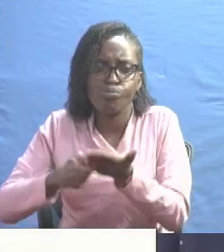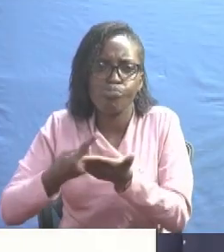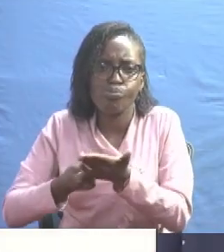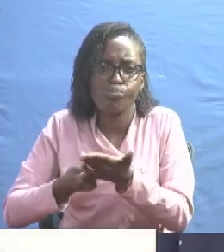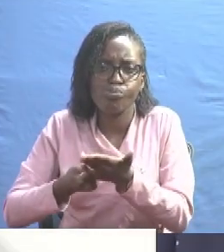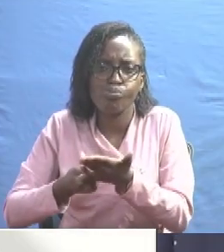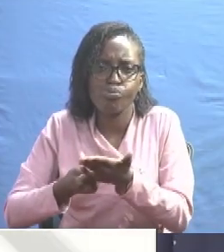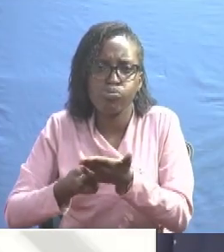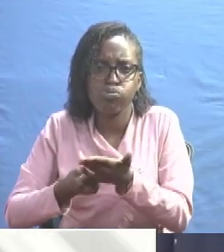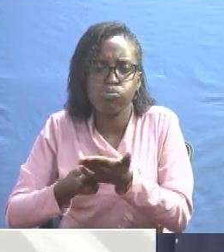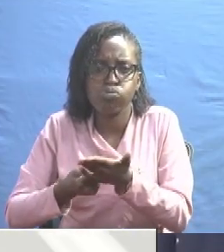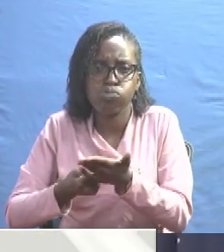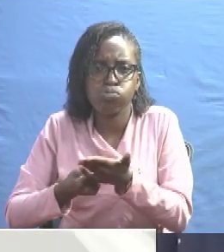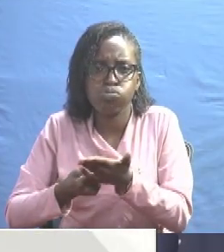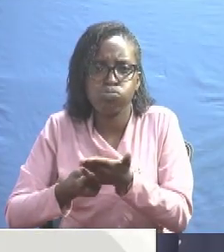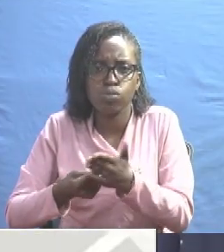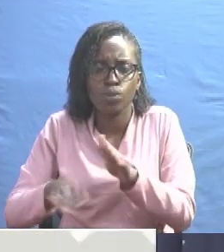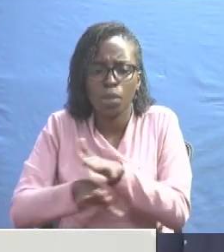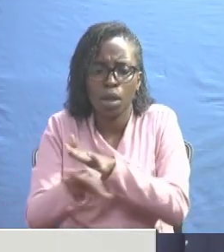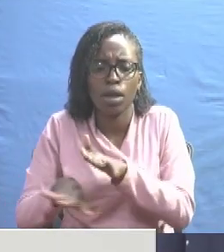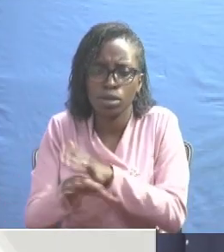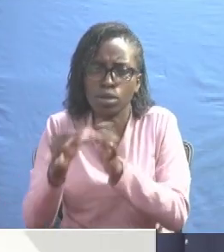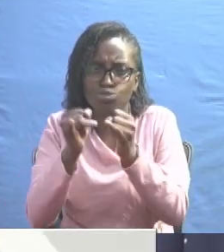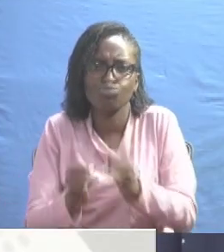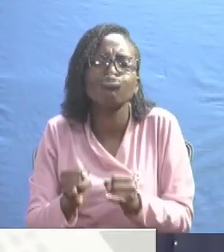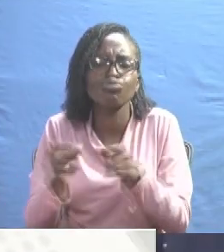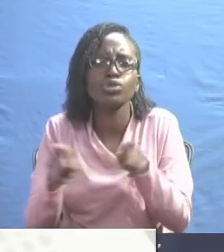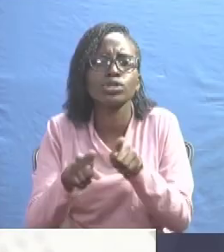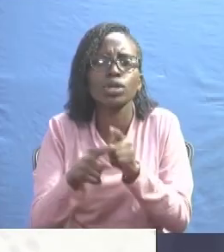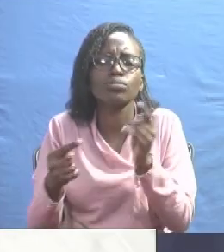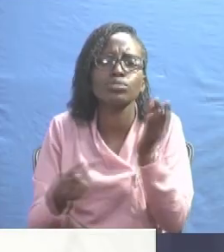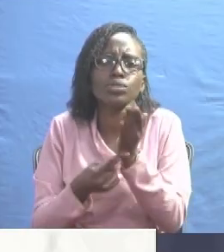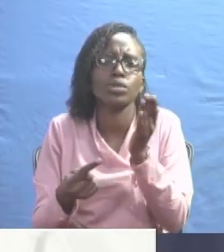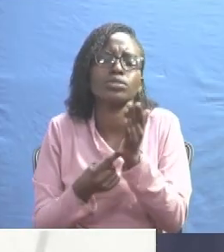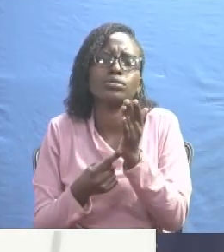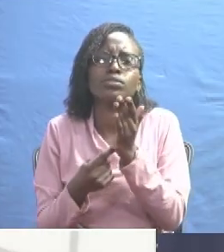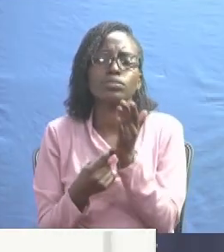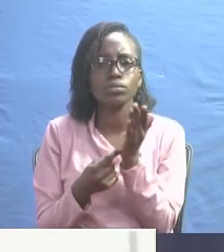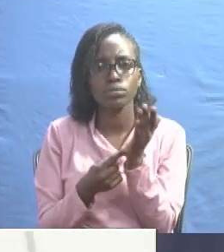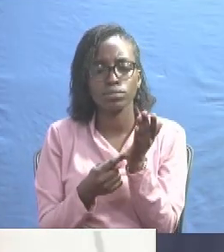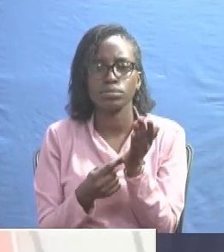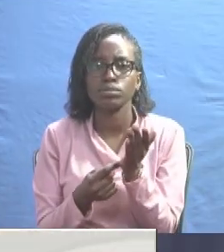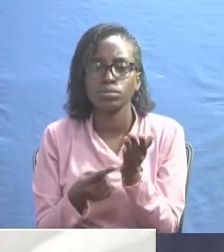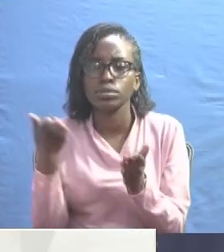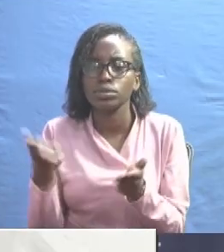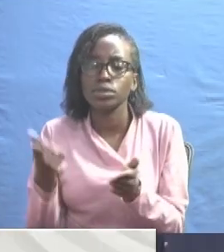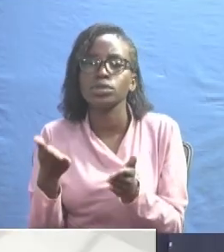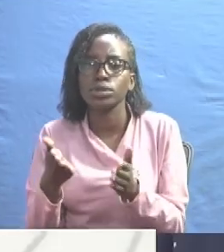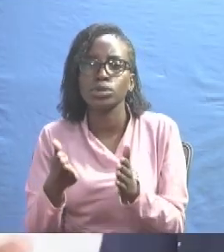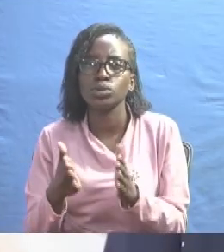Nobody mentions potential areas, new areas like Taita Taveta. The potential in Taita Taveta for rice is